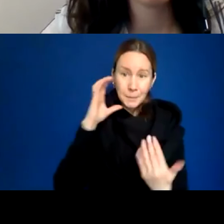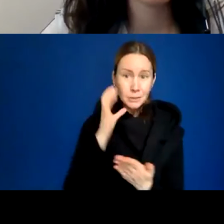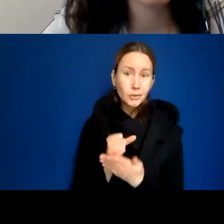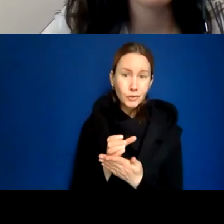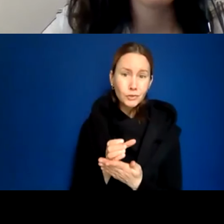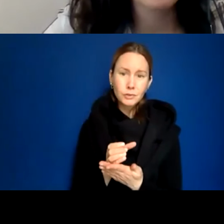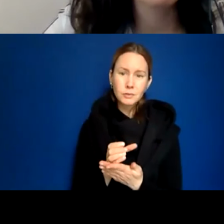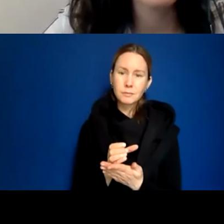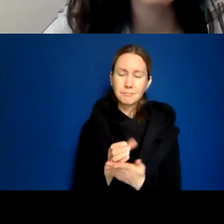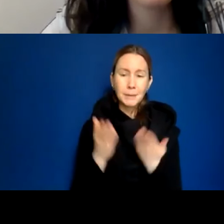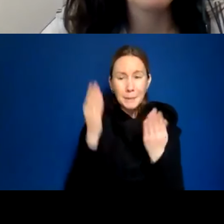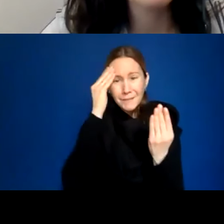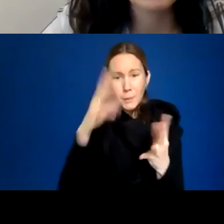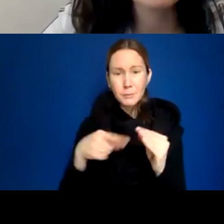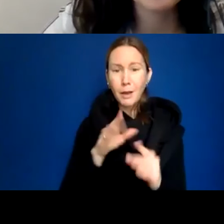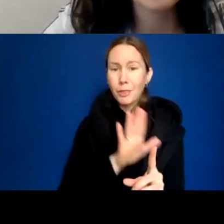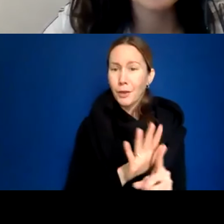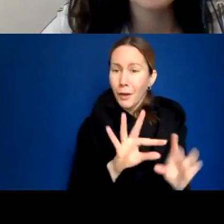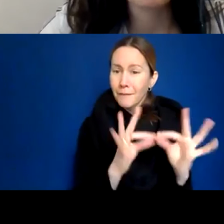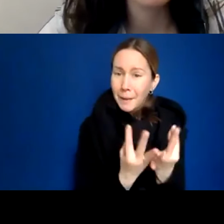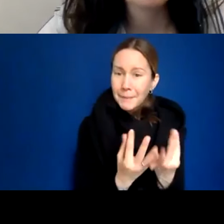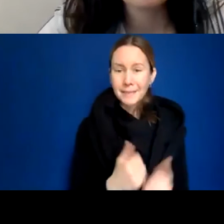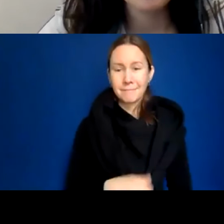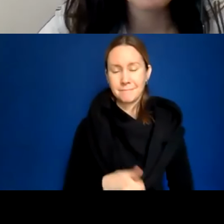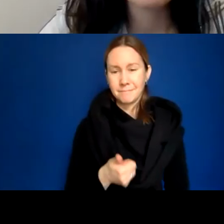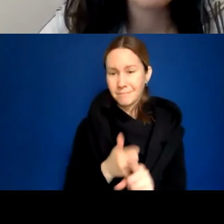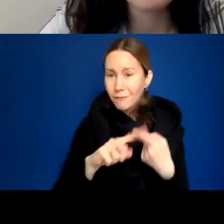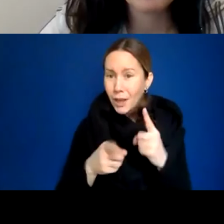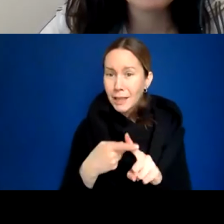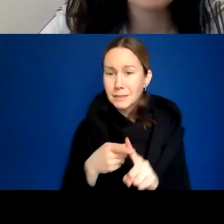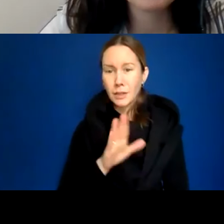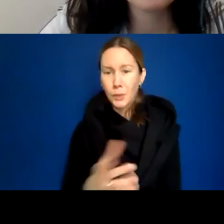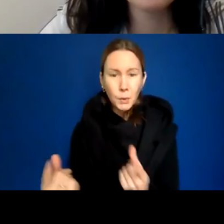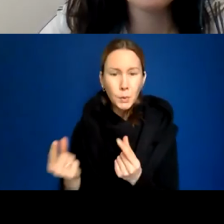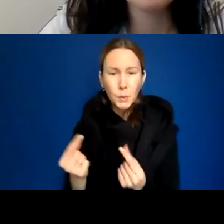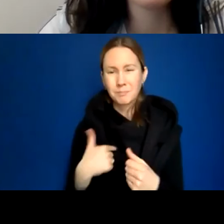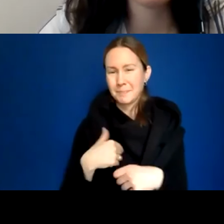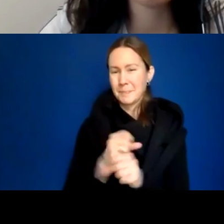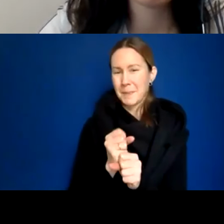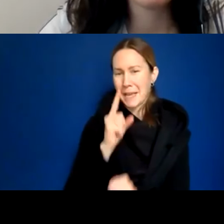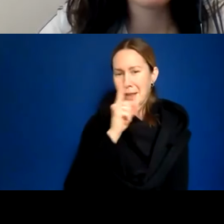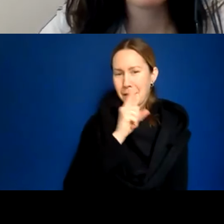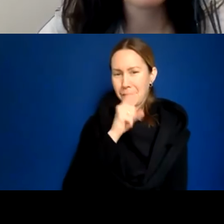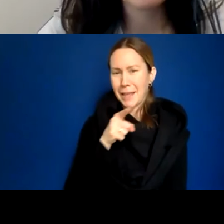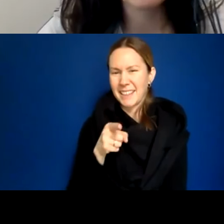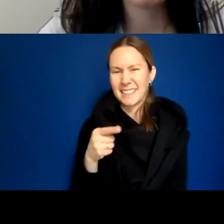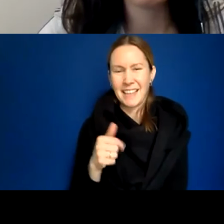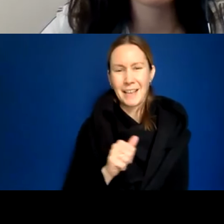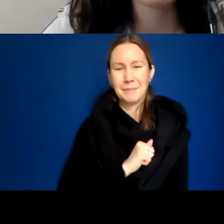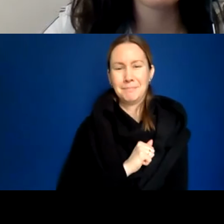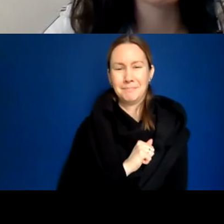and information about their family, their friends and activities. I made this fake page here with me and my